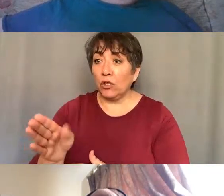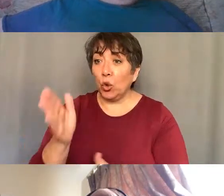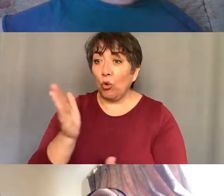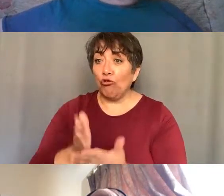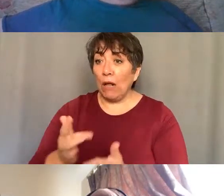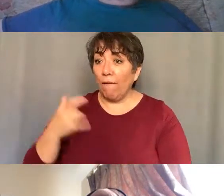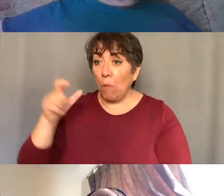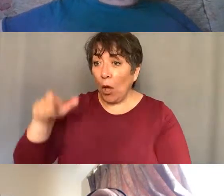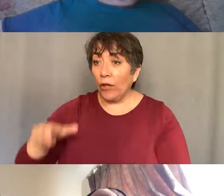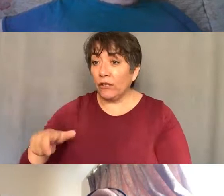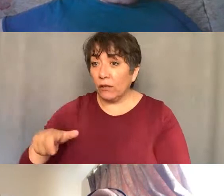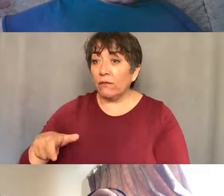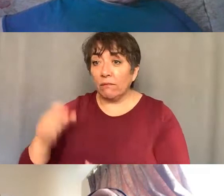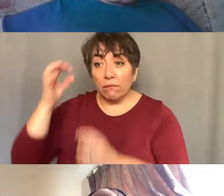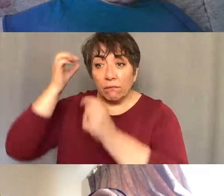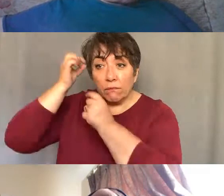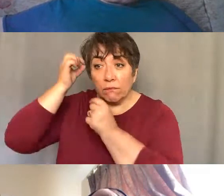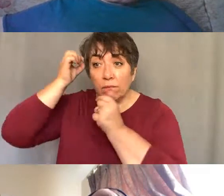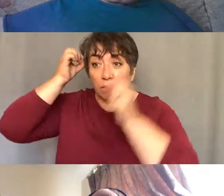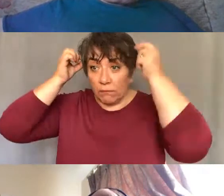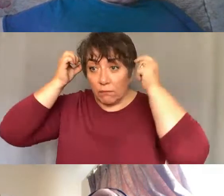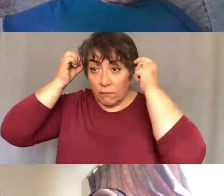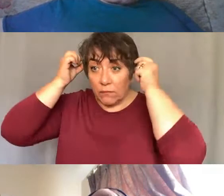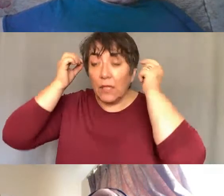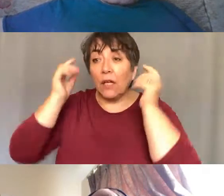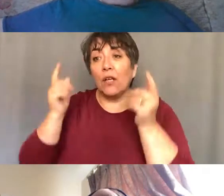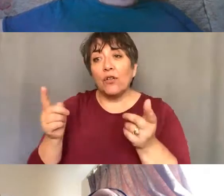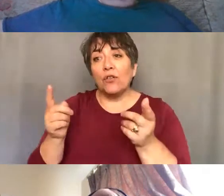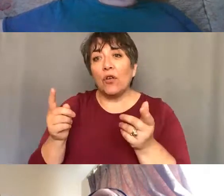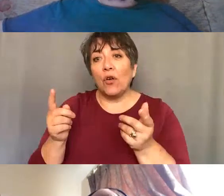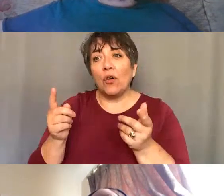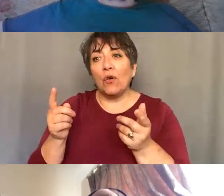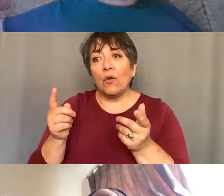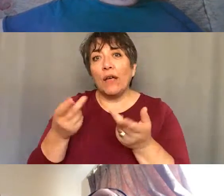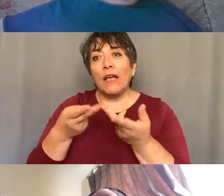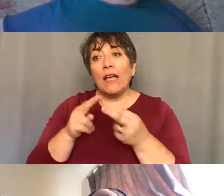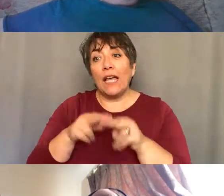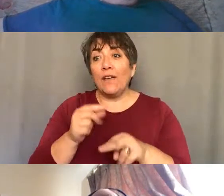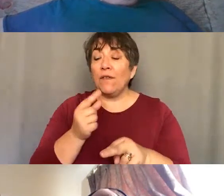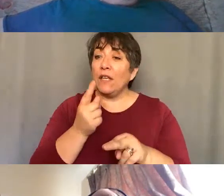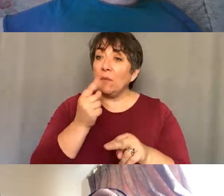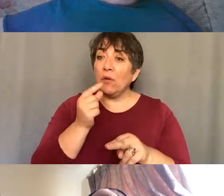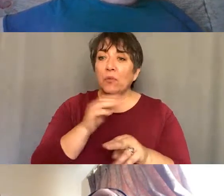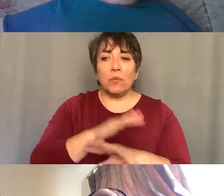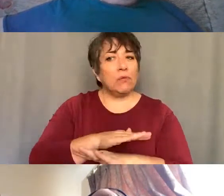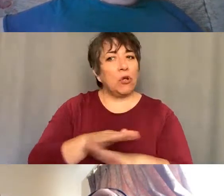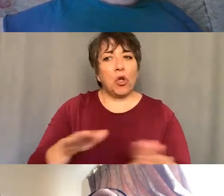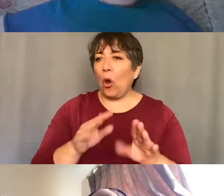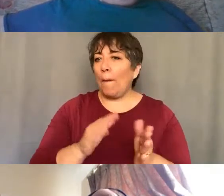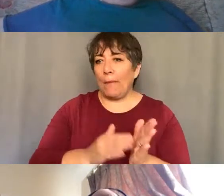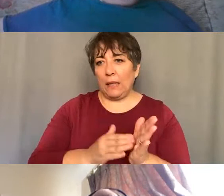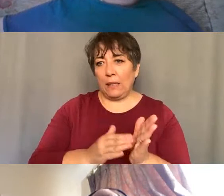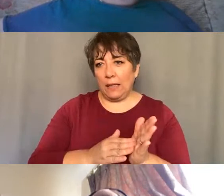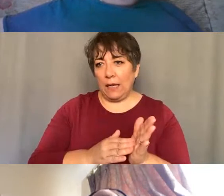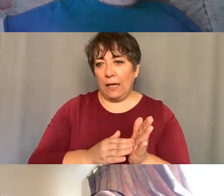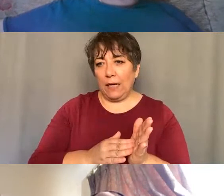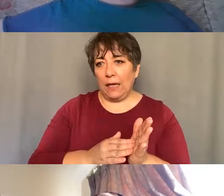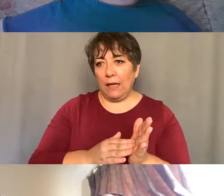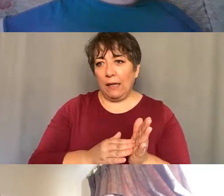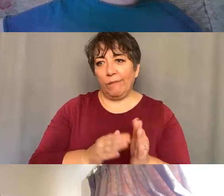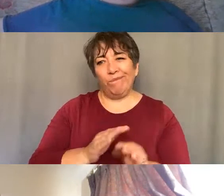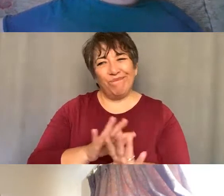call handler. So it's raising that awareness that if the patient can wait till later in the week, then the call